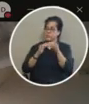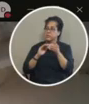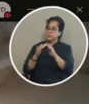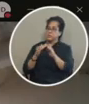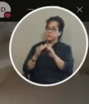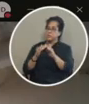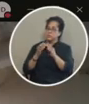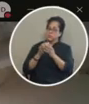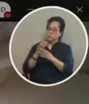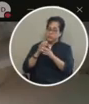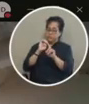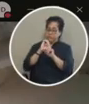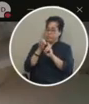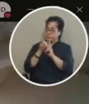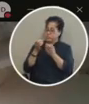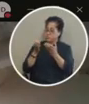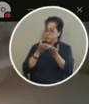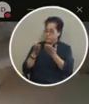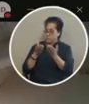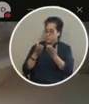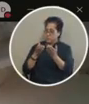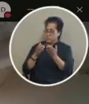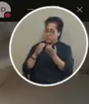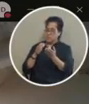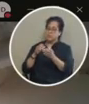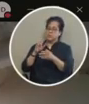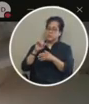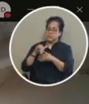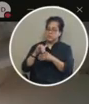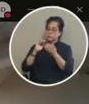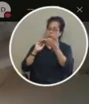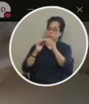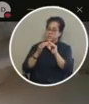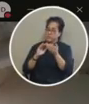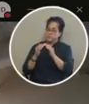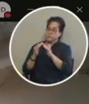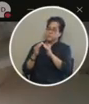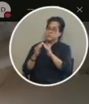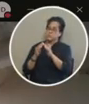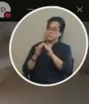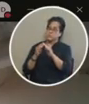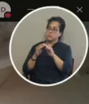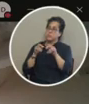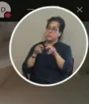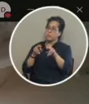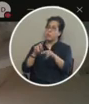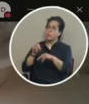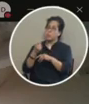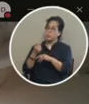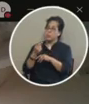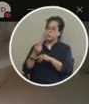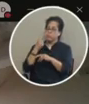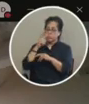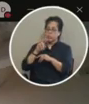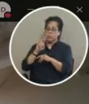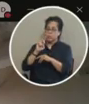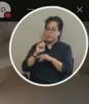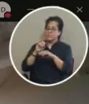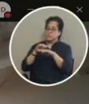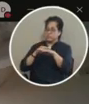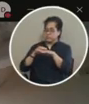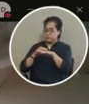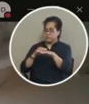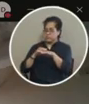through the environmental services franchise fee is dedicated to residential roads only, and it'll be for resurfacing. And